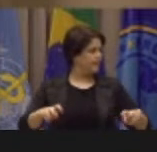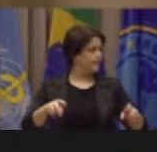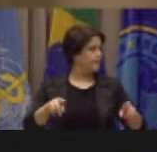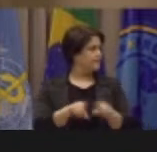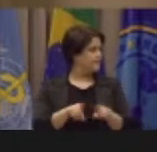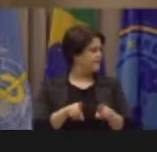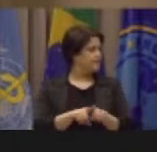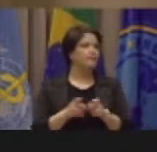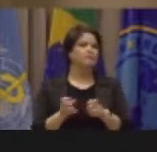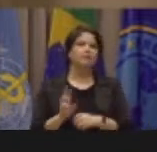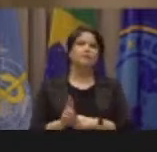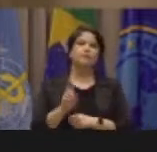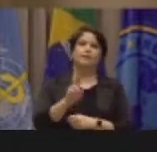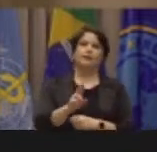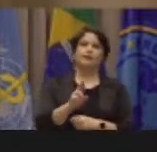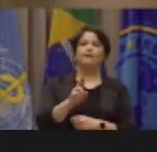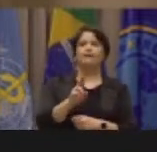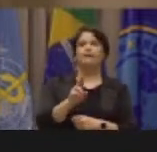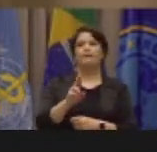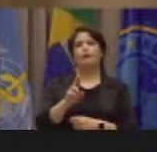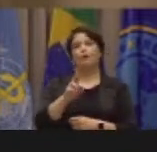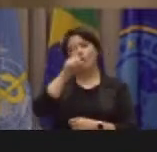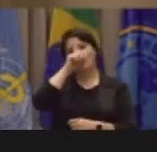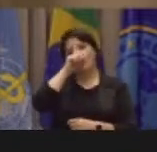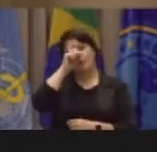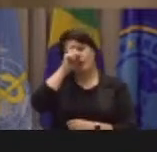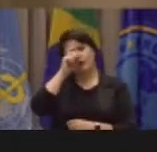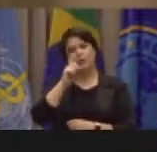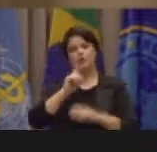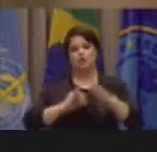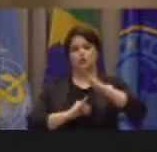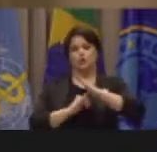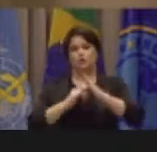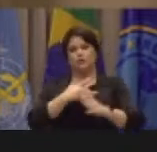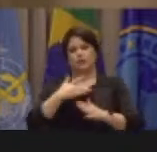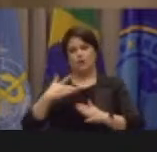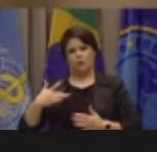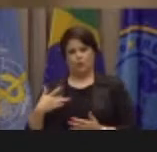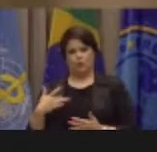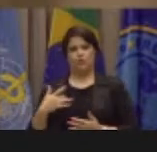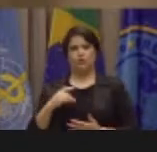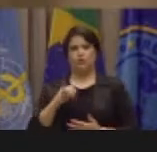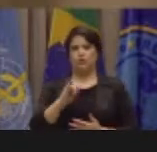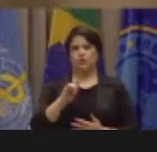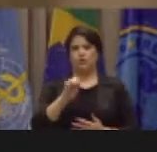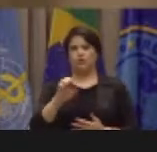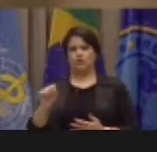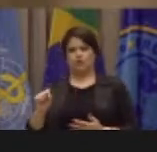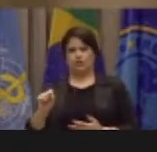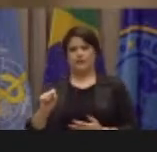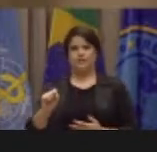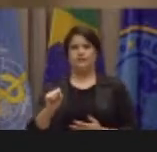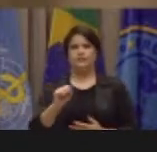at our table the representative of the hospitals and hospital management